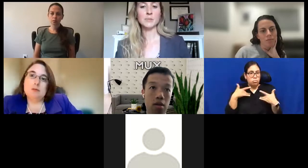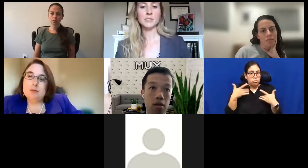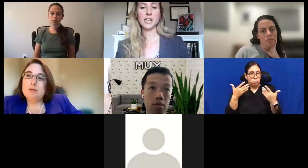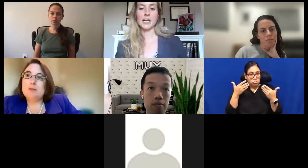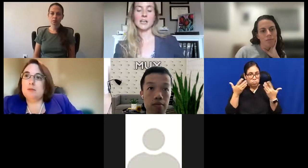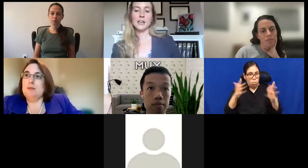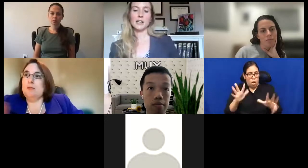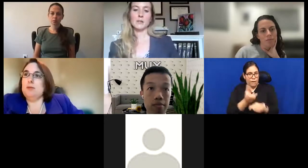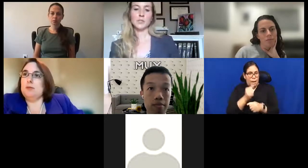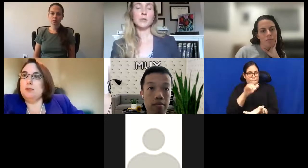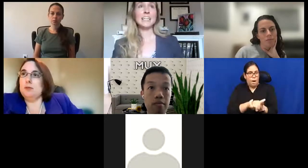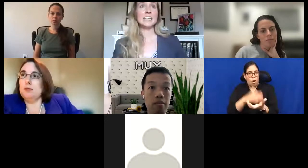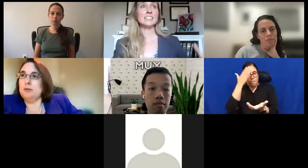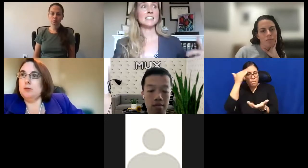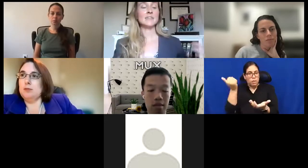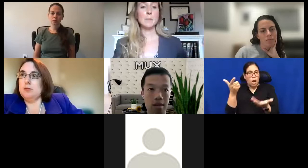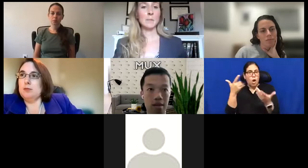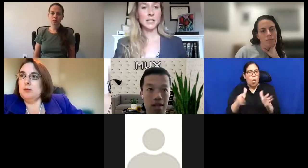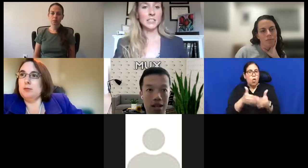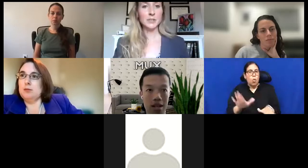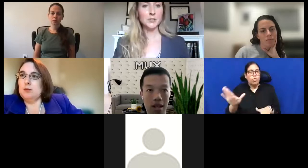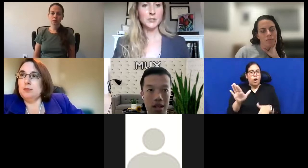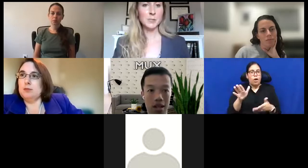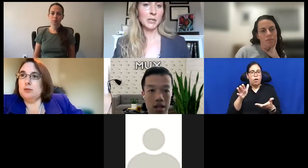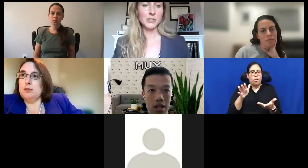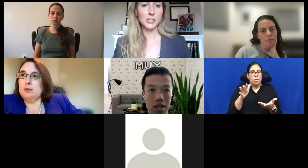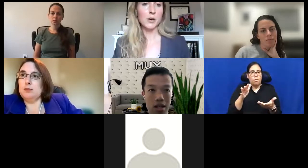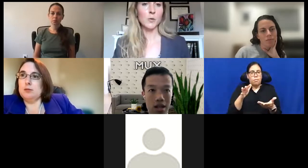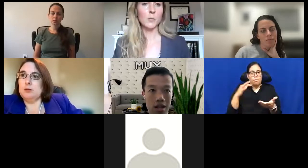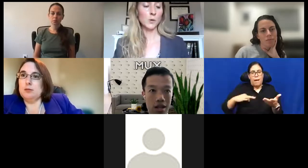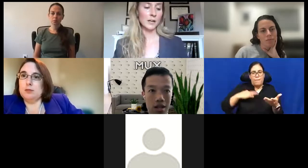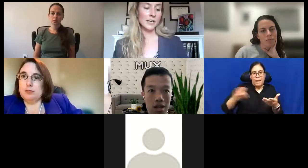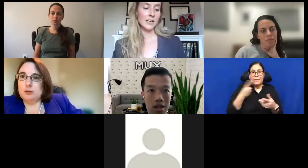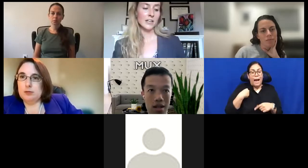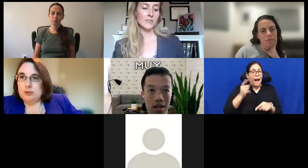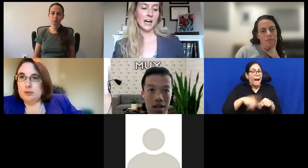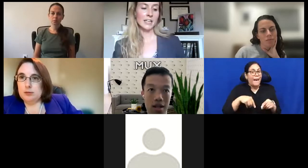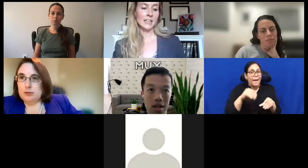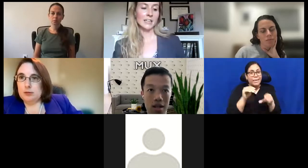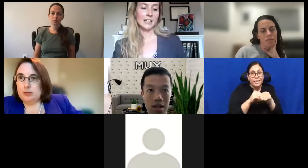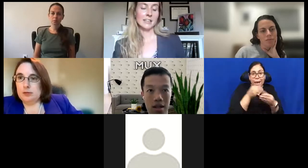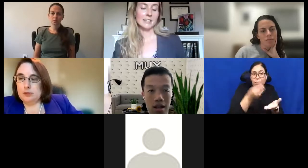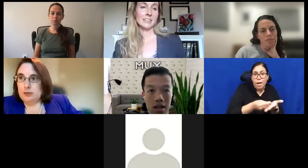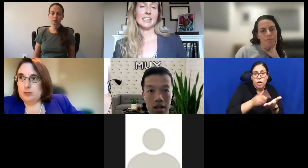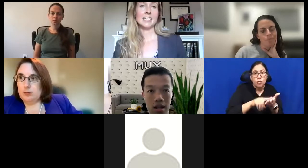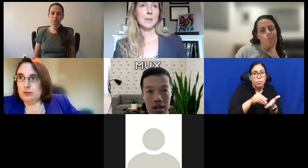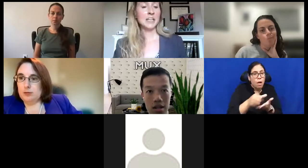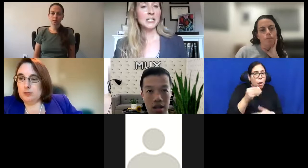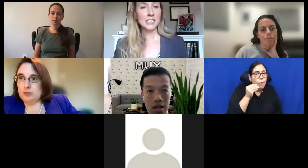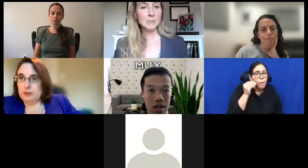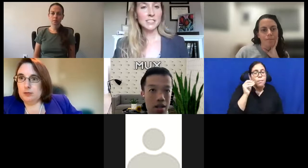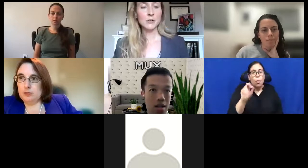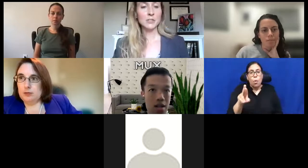often hear people say, I can't save up the money to purchase a home, or if I can't